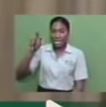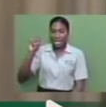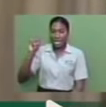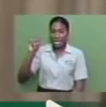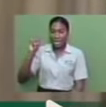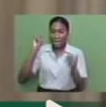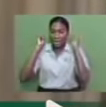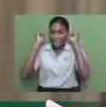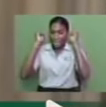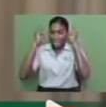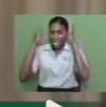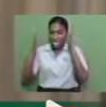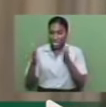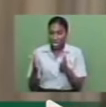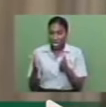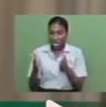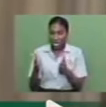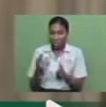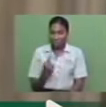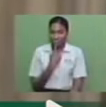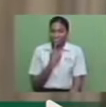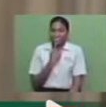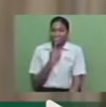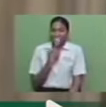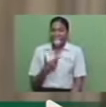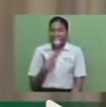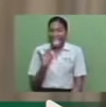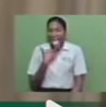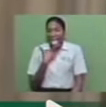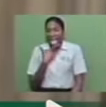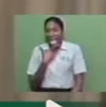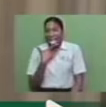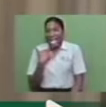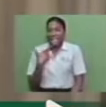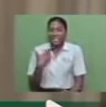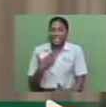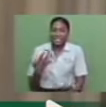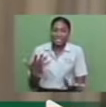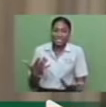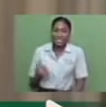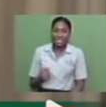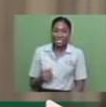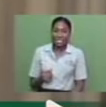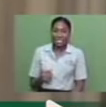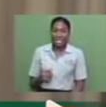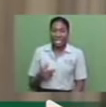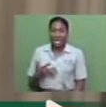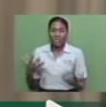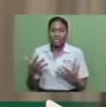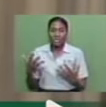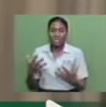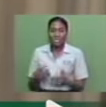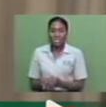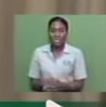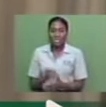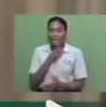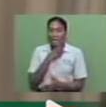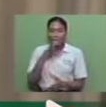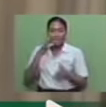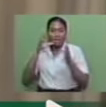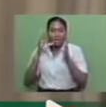parliament were laughing in this very house at our honest and hard-working bhaji and pumpkin farmers. You remember